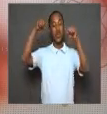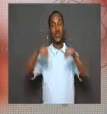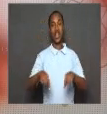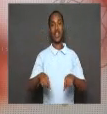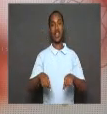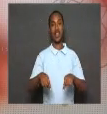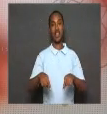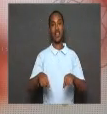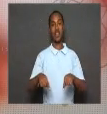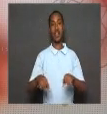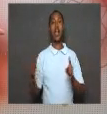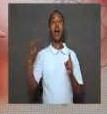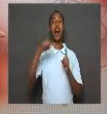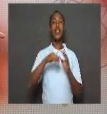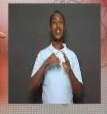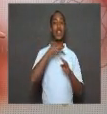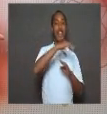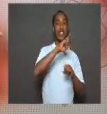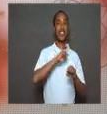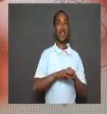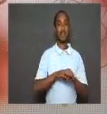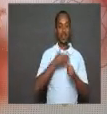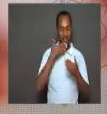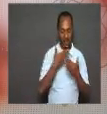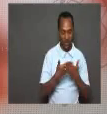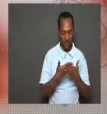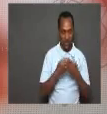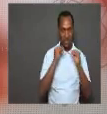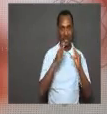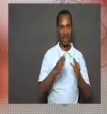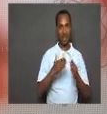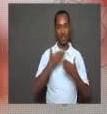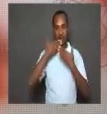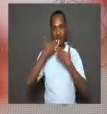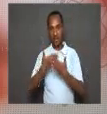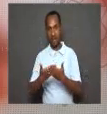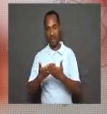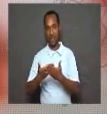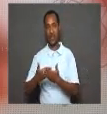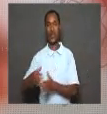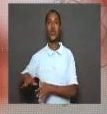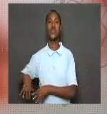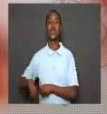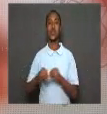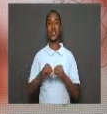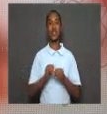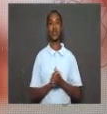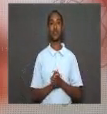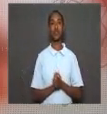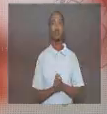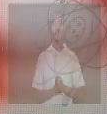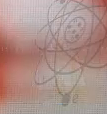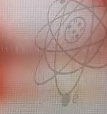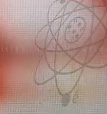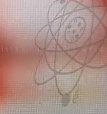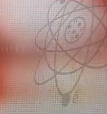for today. Until next time, thank you, teacher. Thank you, students.